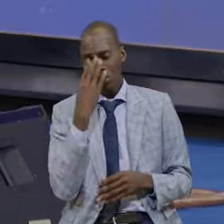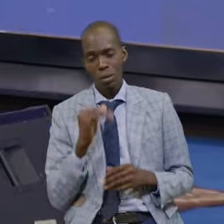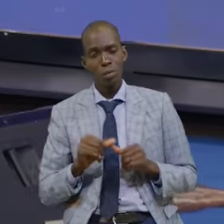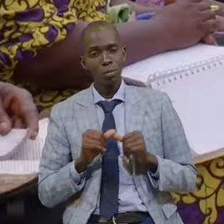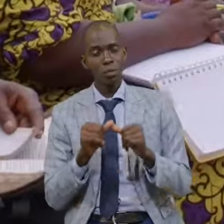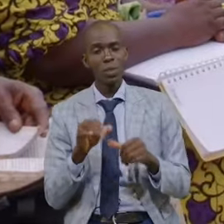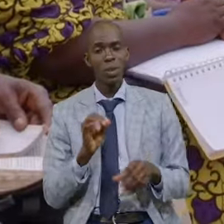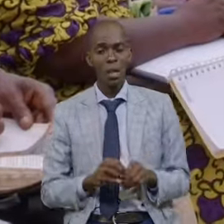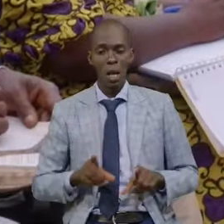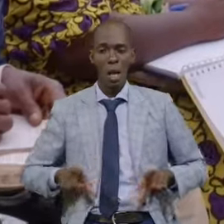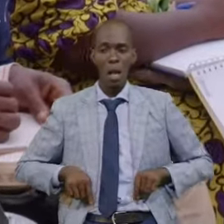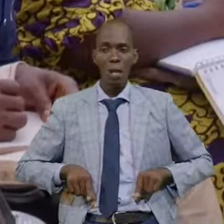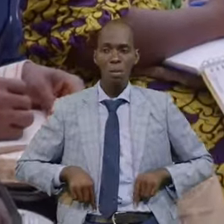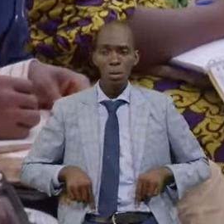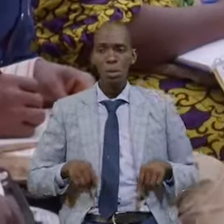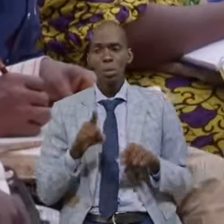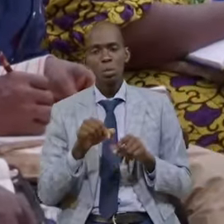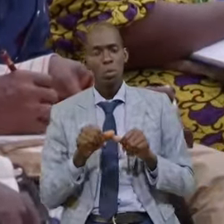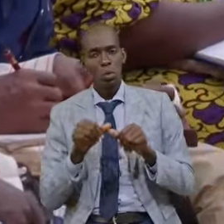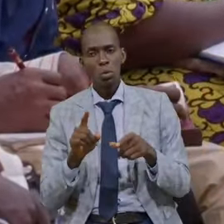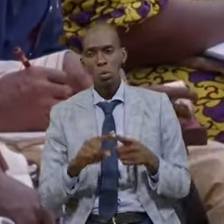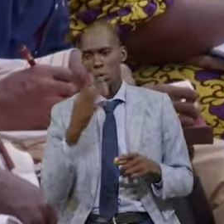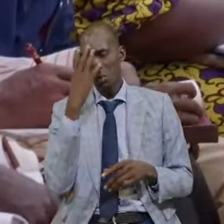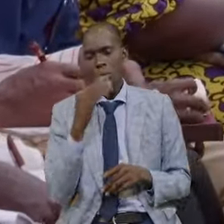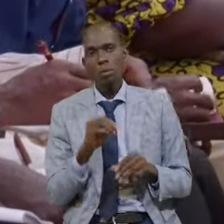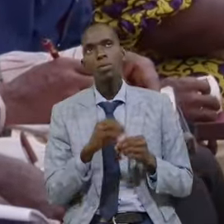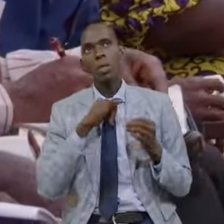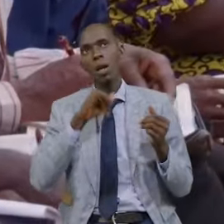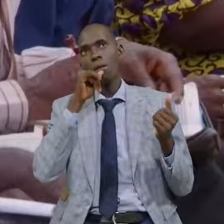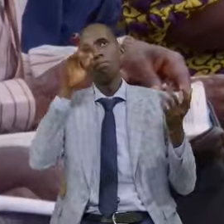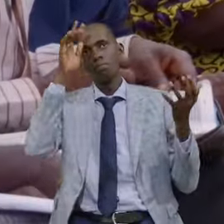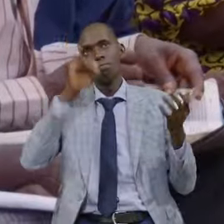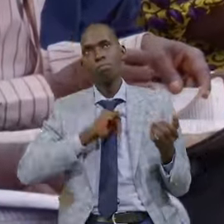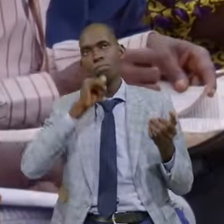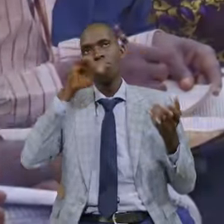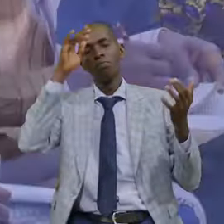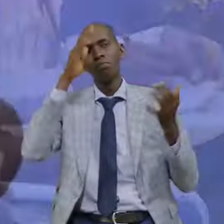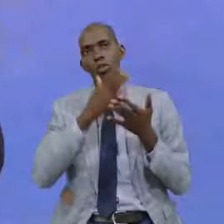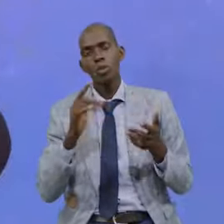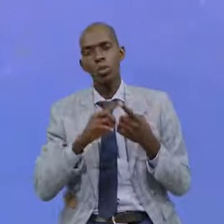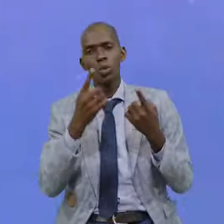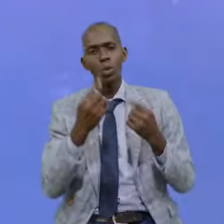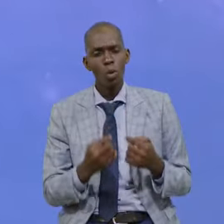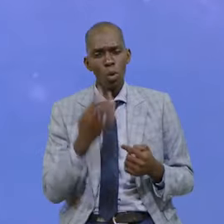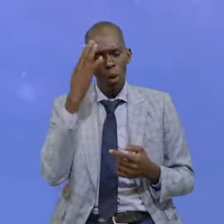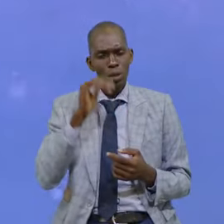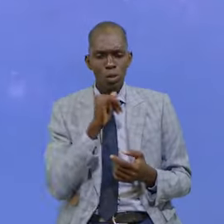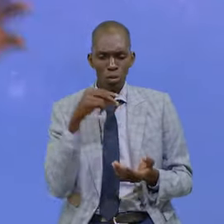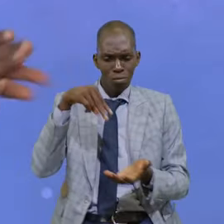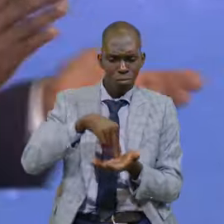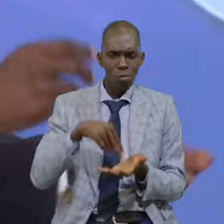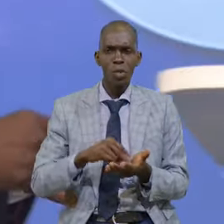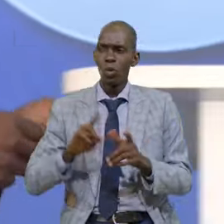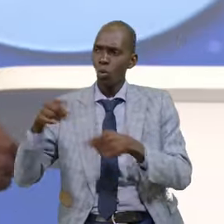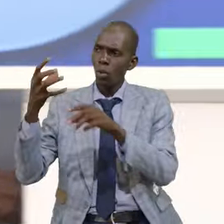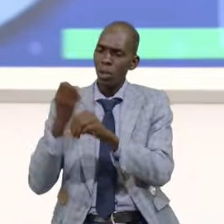keep on sleeping in expectation, I'm expecting something to come. Get up and go and get it.